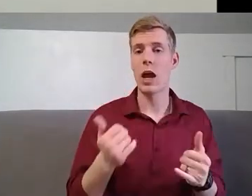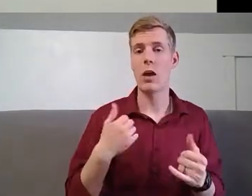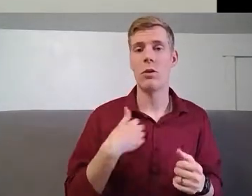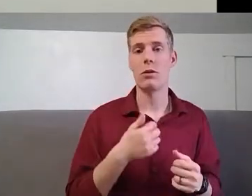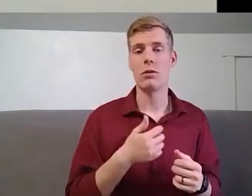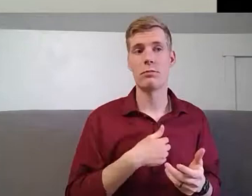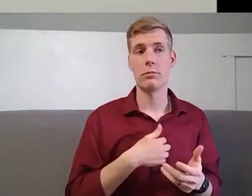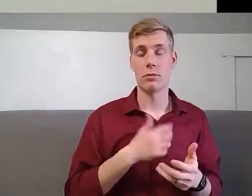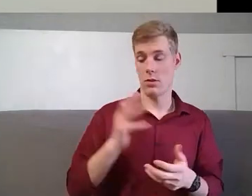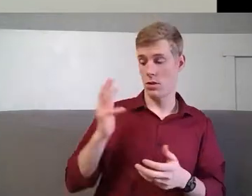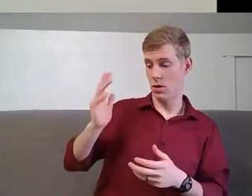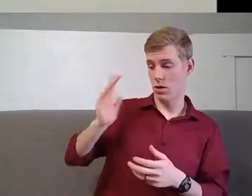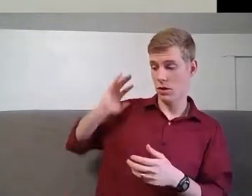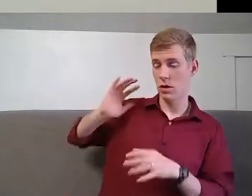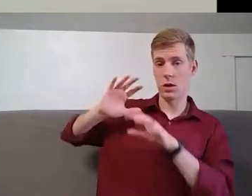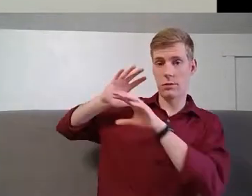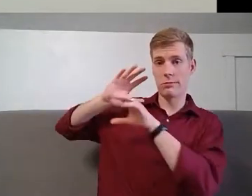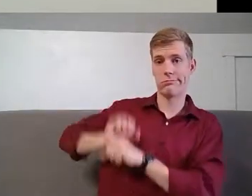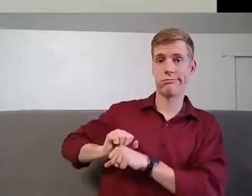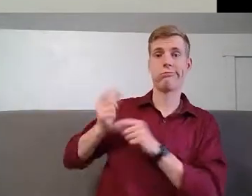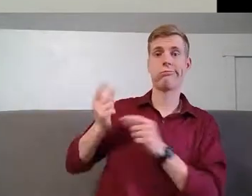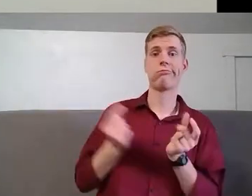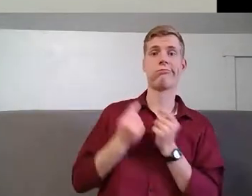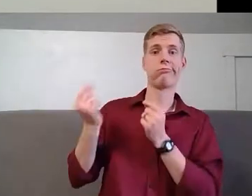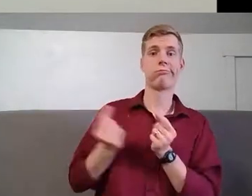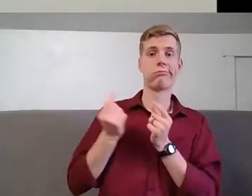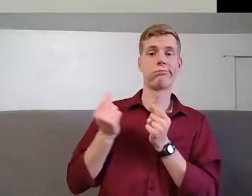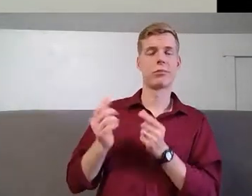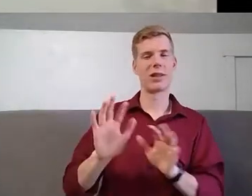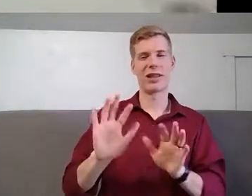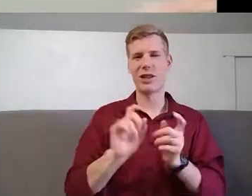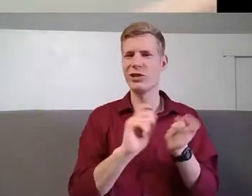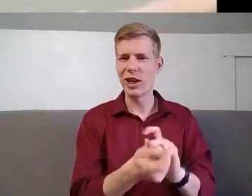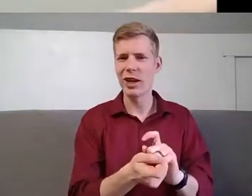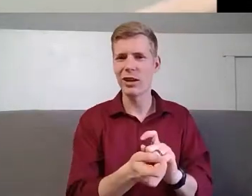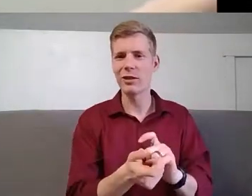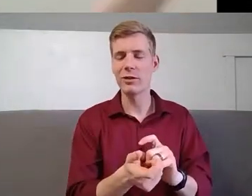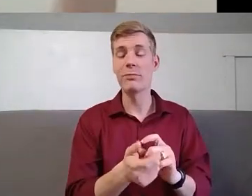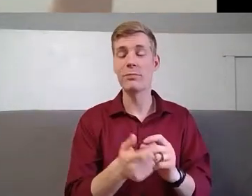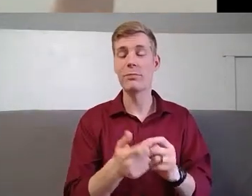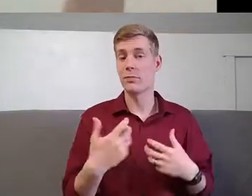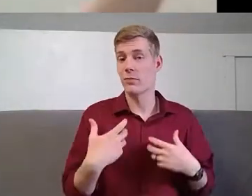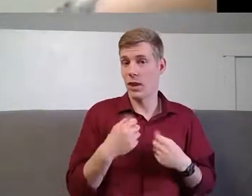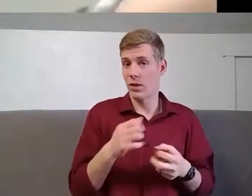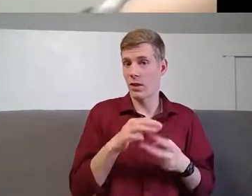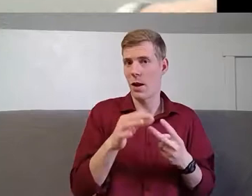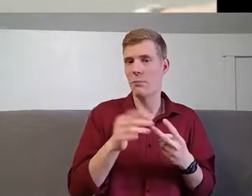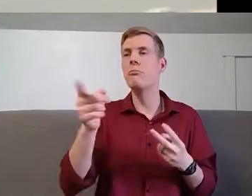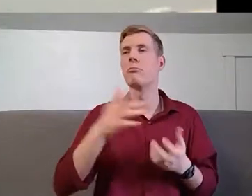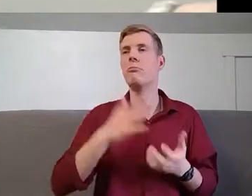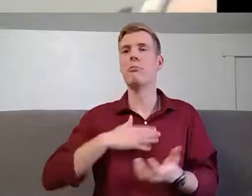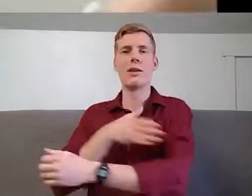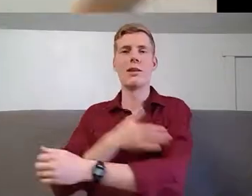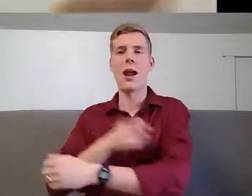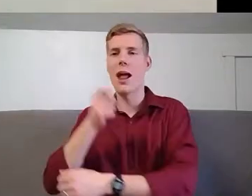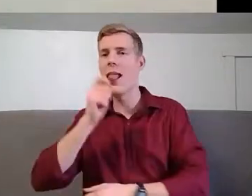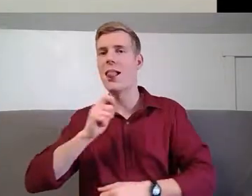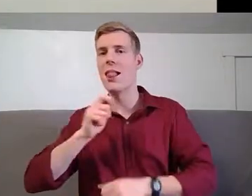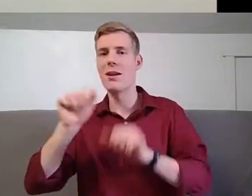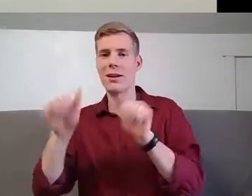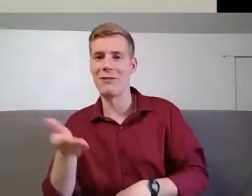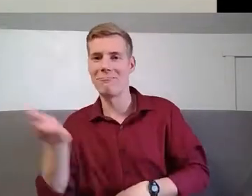our routine a little bit more. And so some healthy options. Megan gets to lick the beater, which she's so